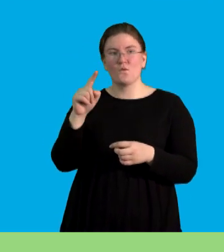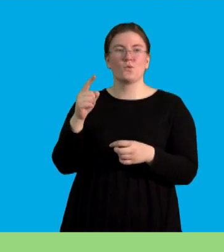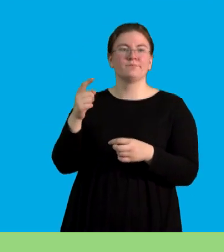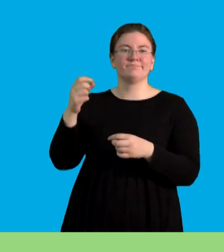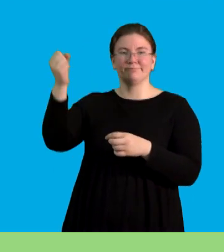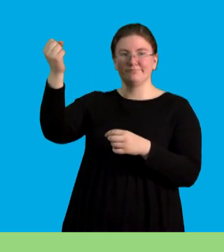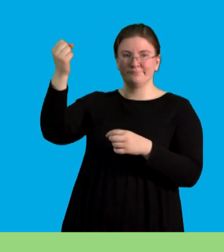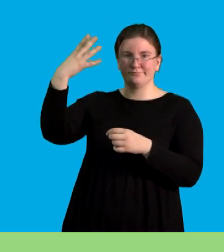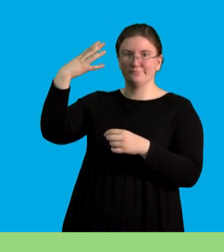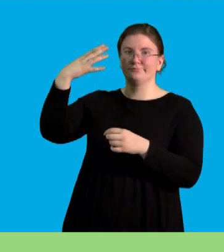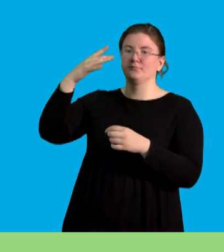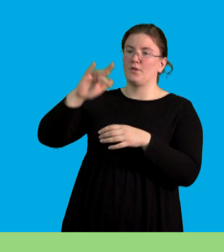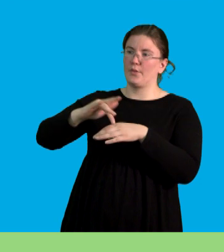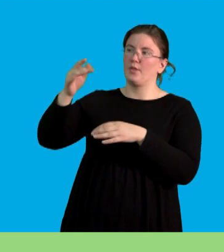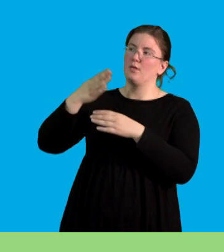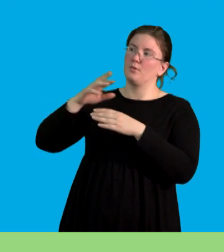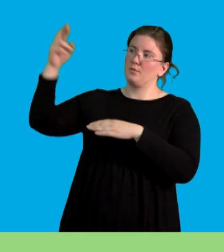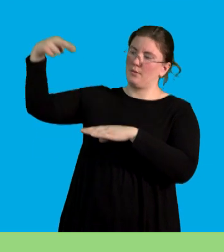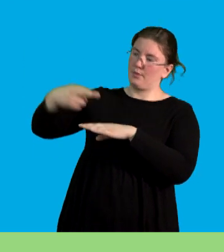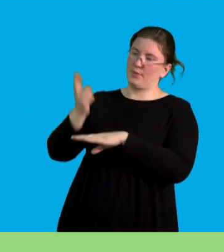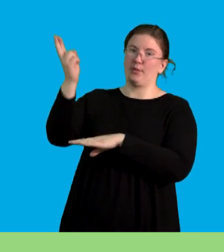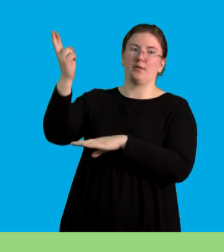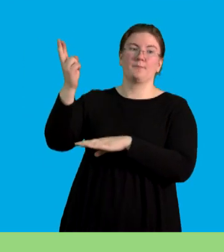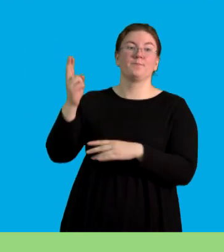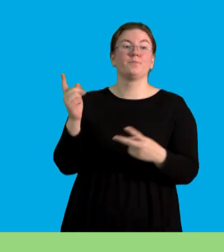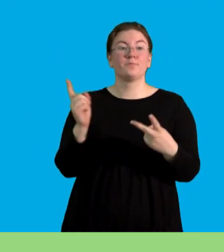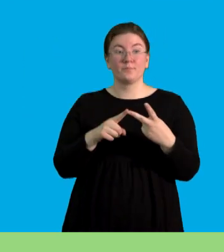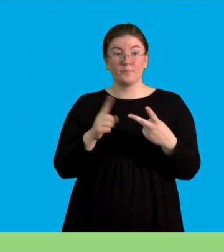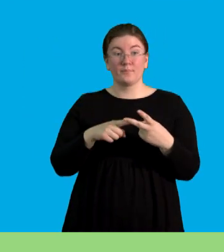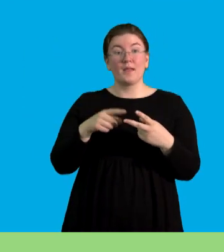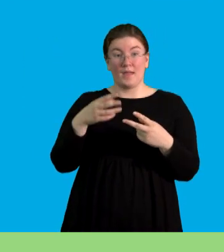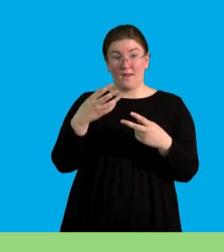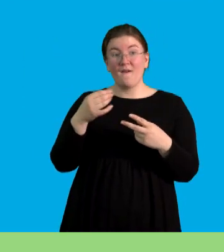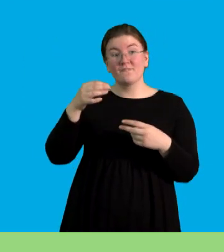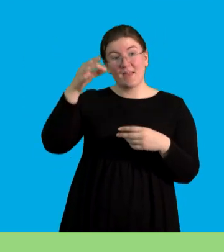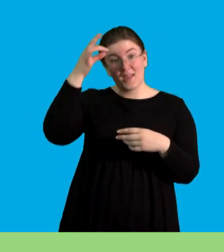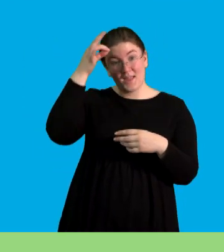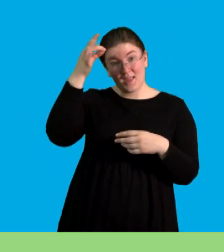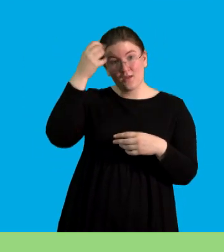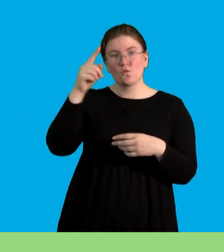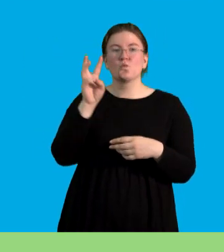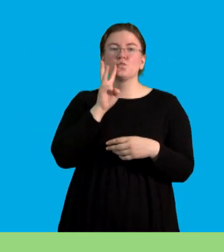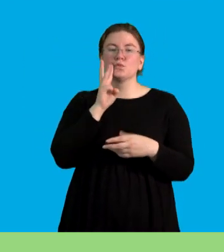loss by trapping in moisture to cool the plant. The yellow flowers